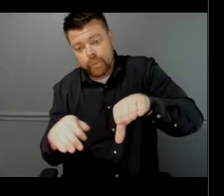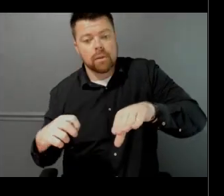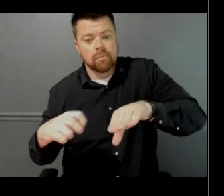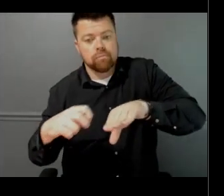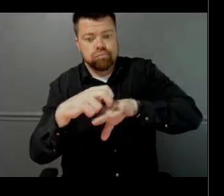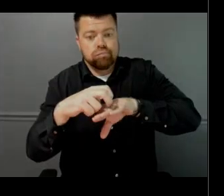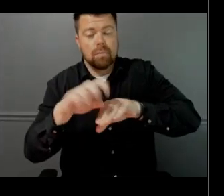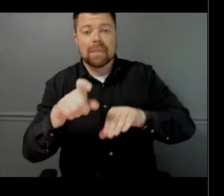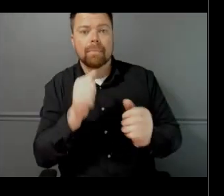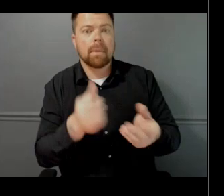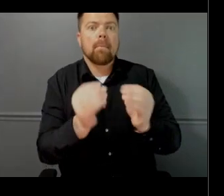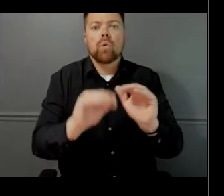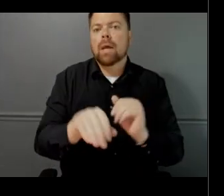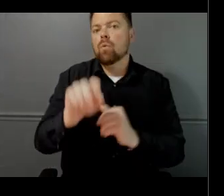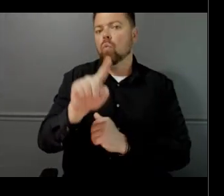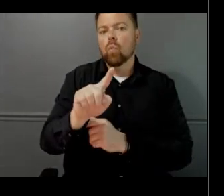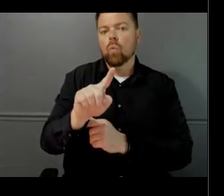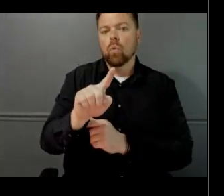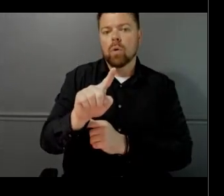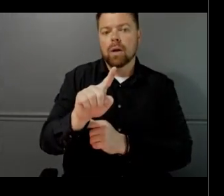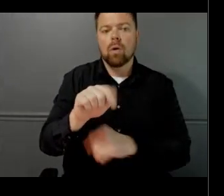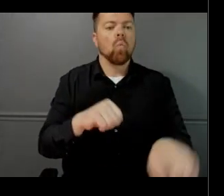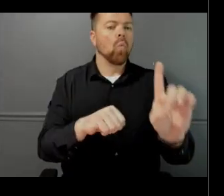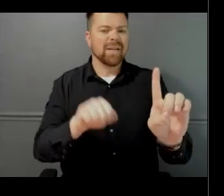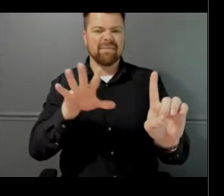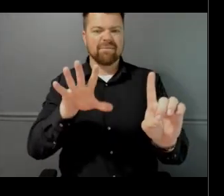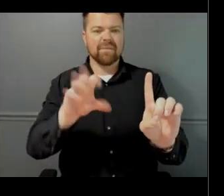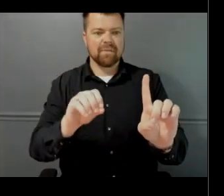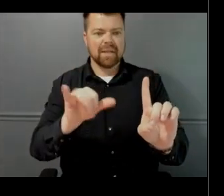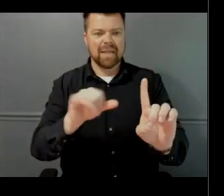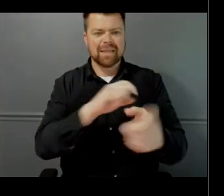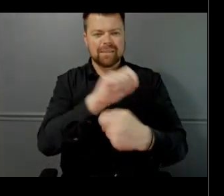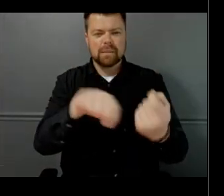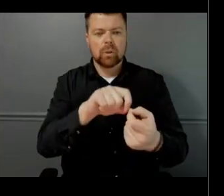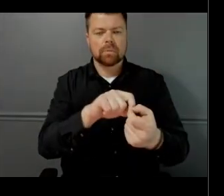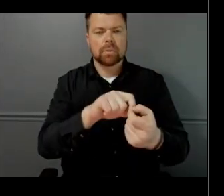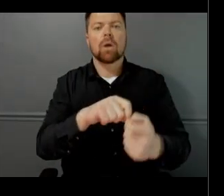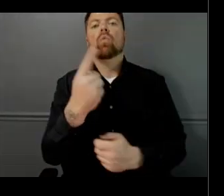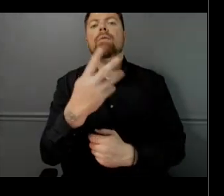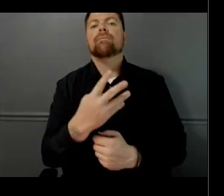50, which is approximately 1/4 inch per foot.